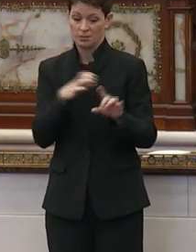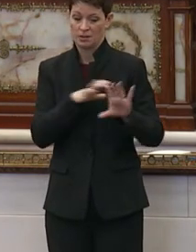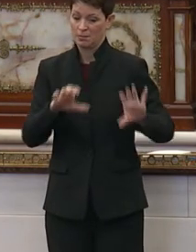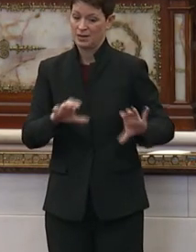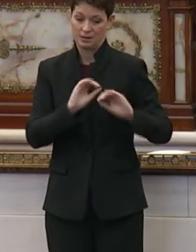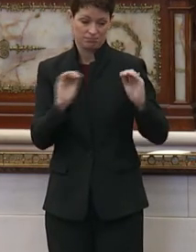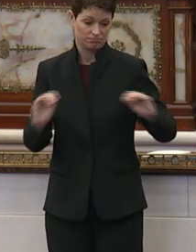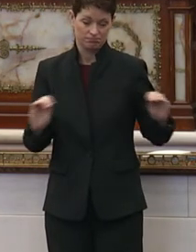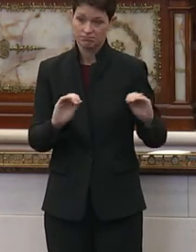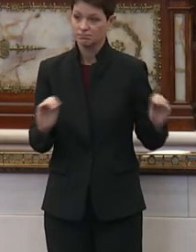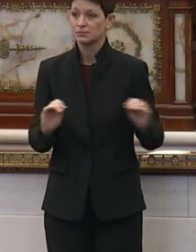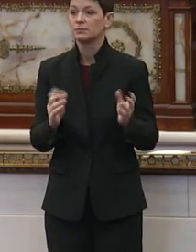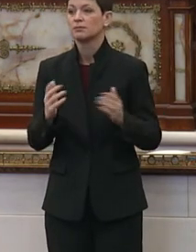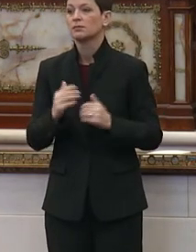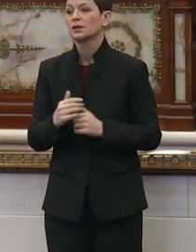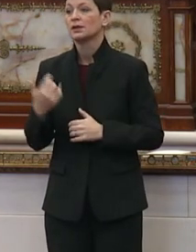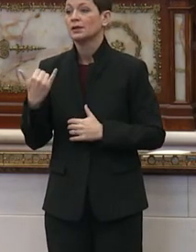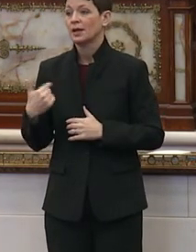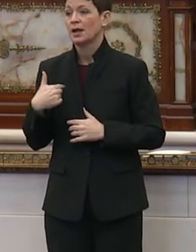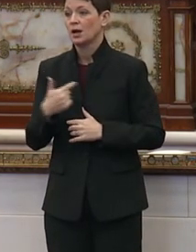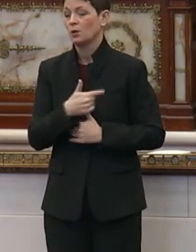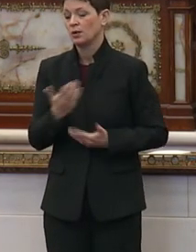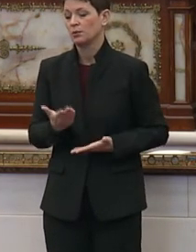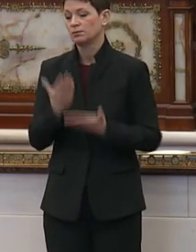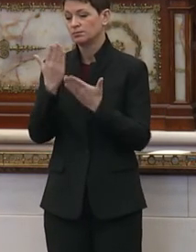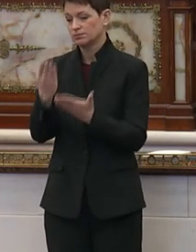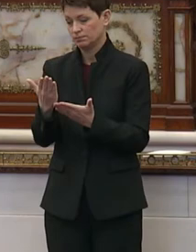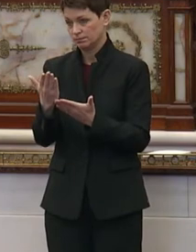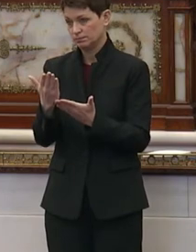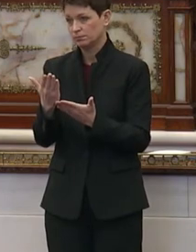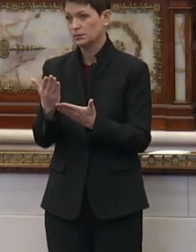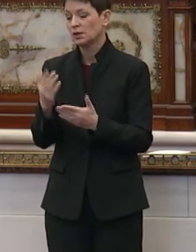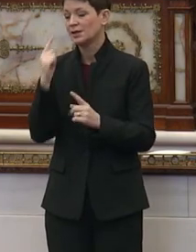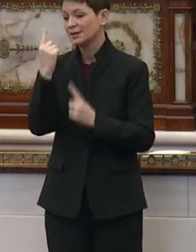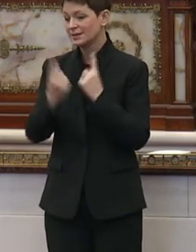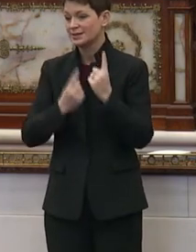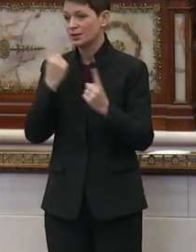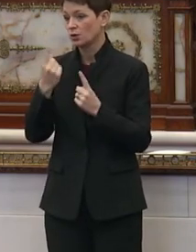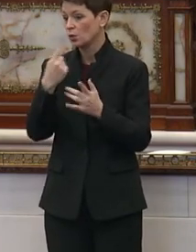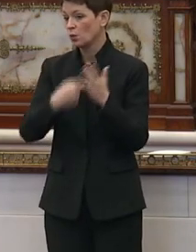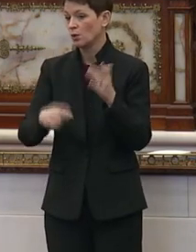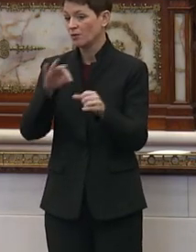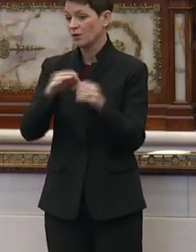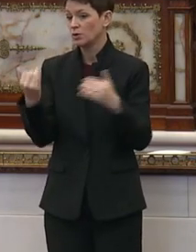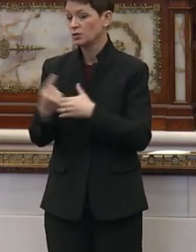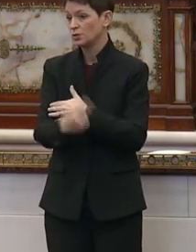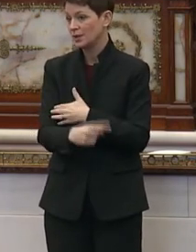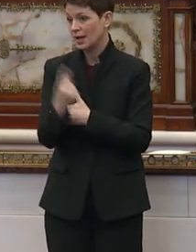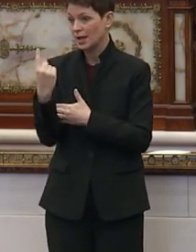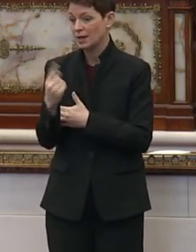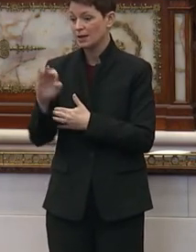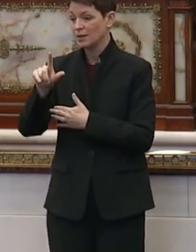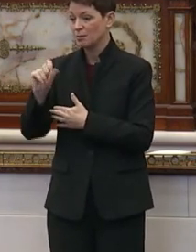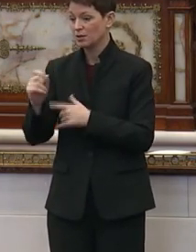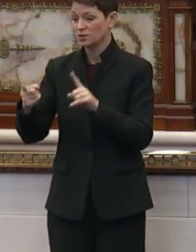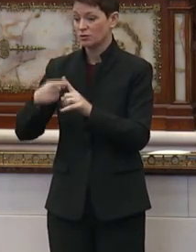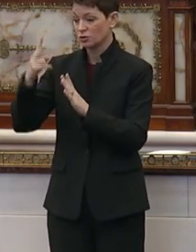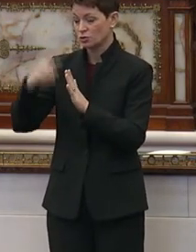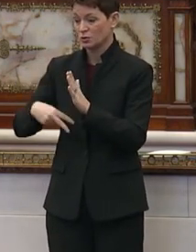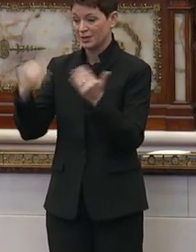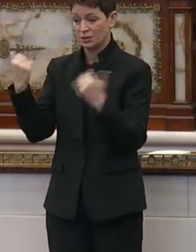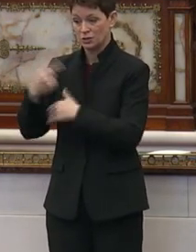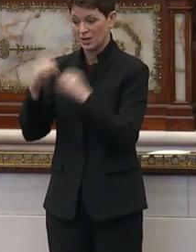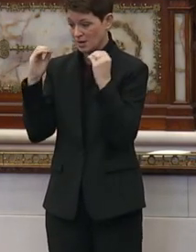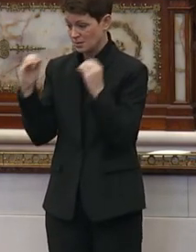committee. So we will move to our next order of business is the consideration of the calendar. And there being no bills on the first reading